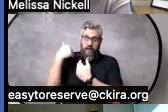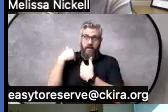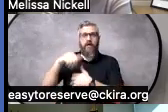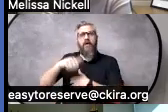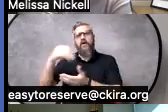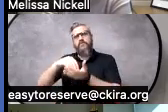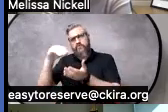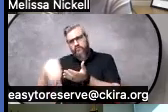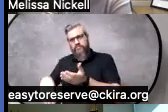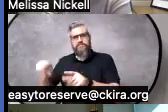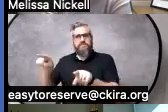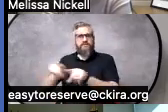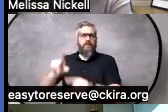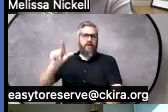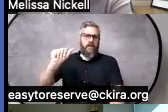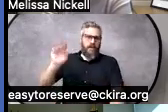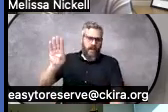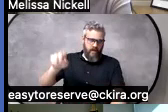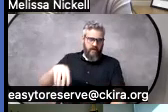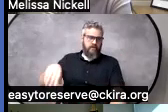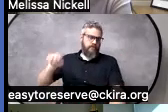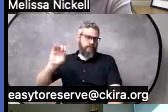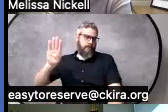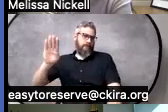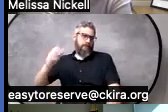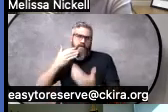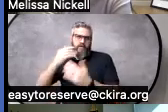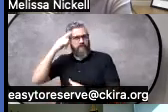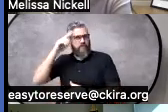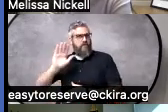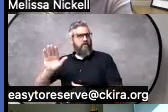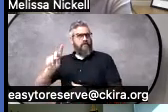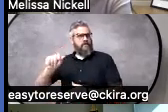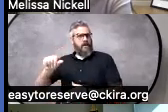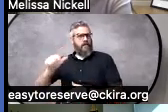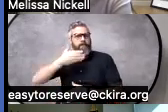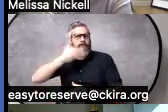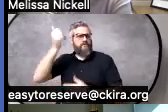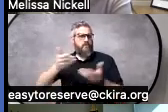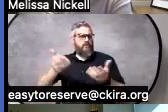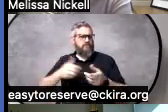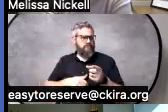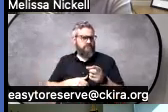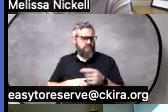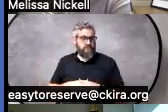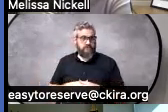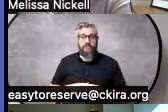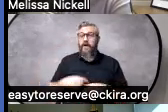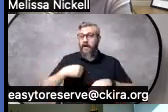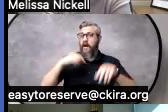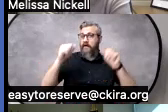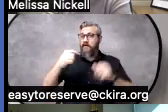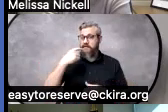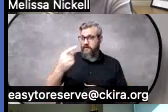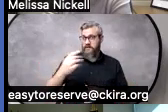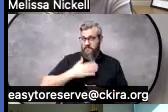student in the lab, Bob, who did, thanks for the data or whatever. What do you think works best? So I can tell you all what works